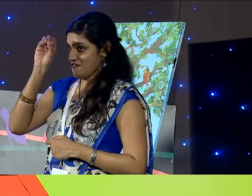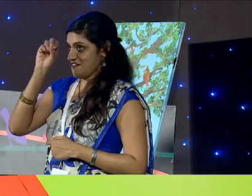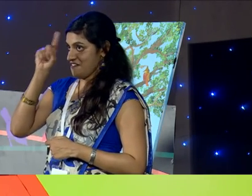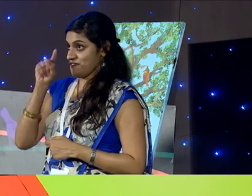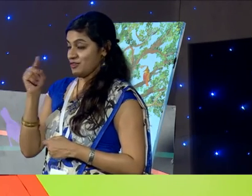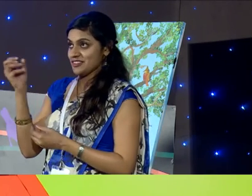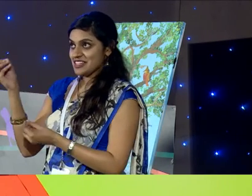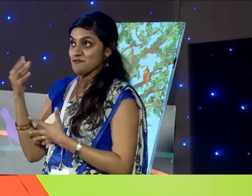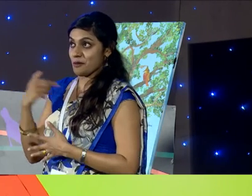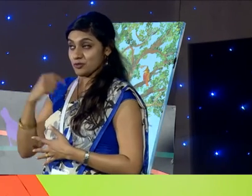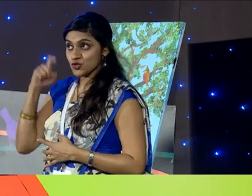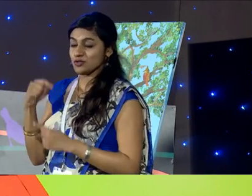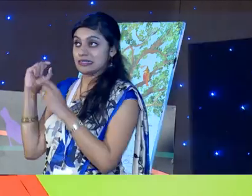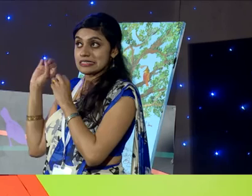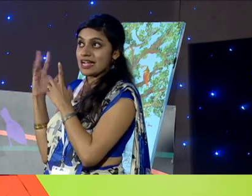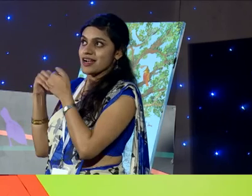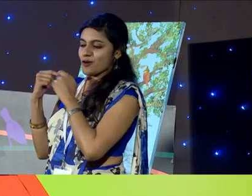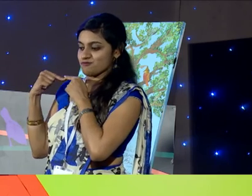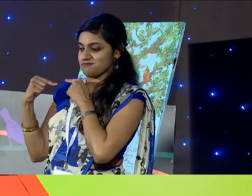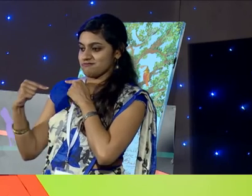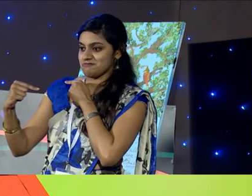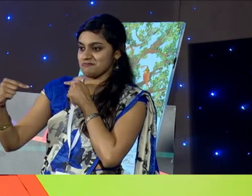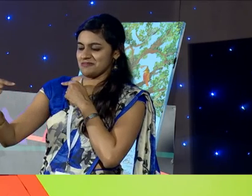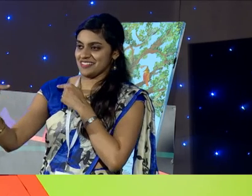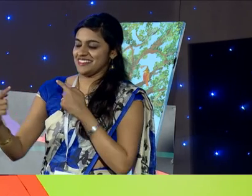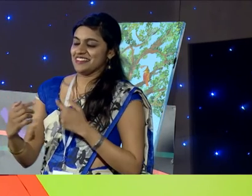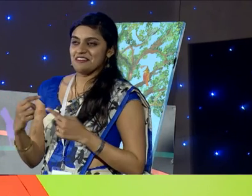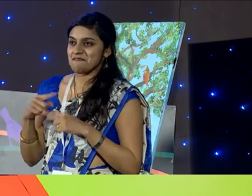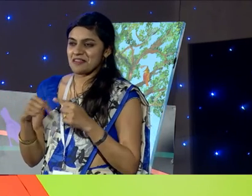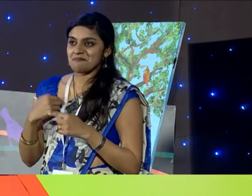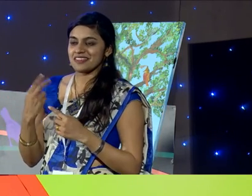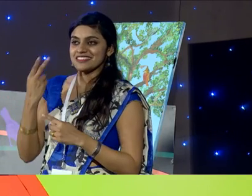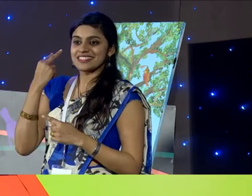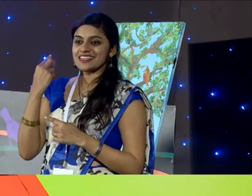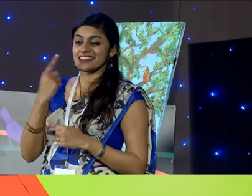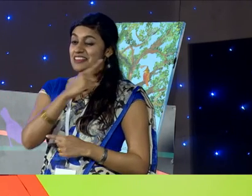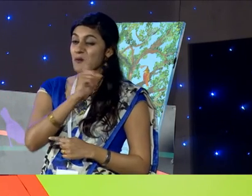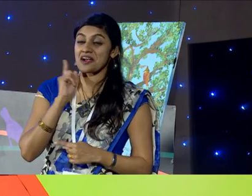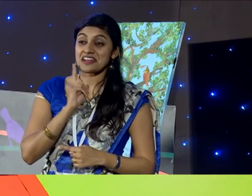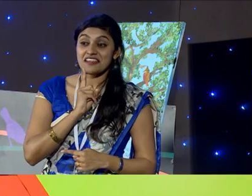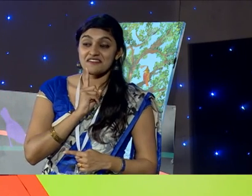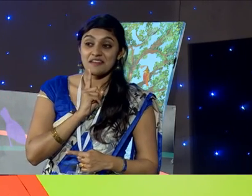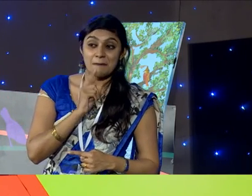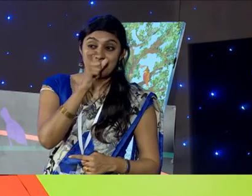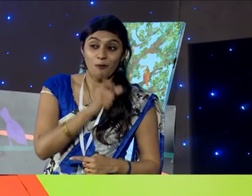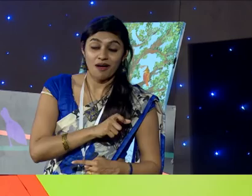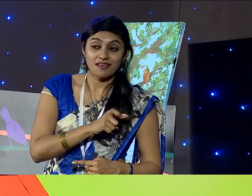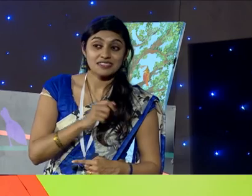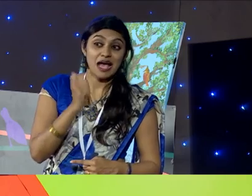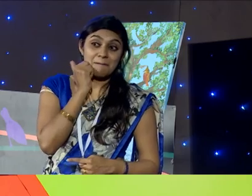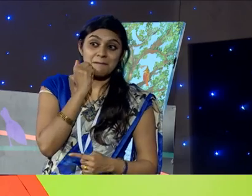do. And it all started, funnily enough, or ironically enough, with a wedding invitation in 2007. Thank you.